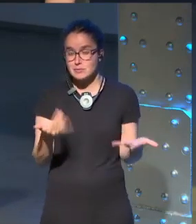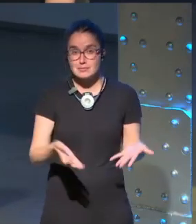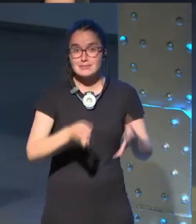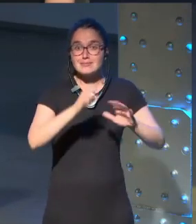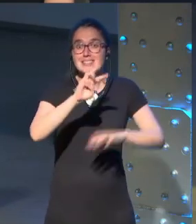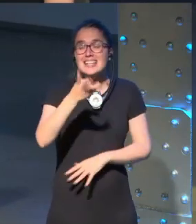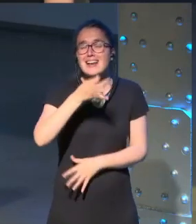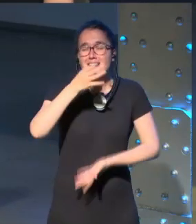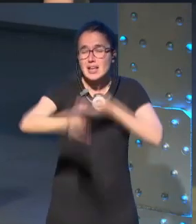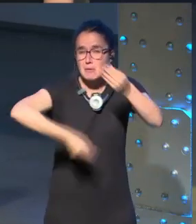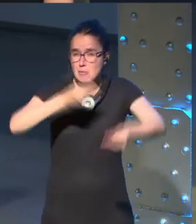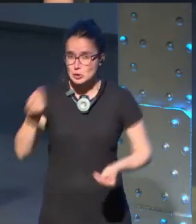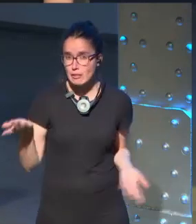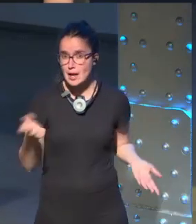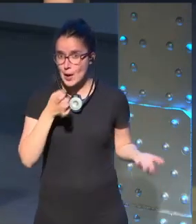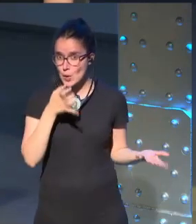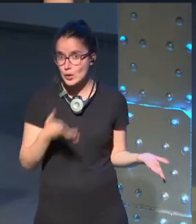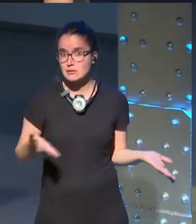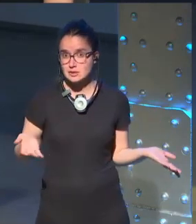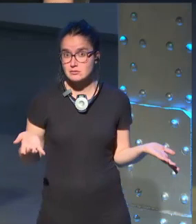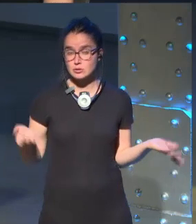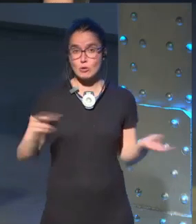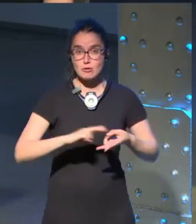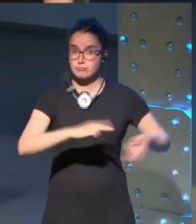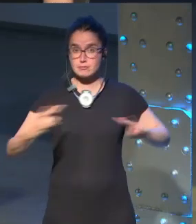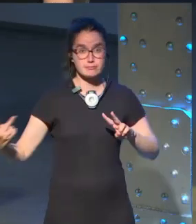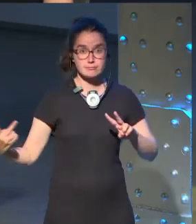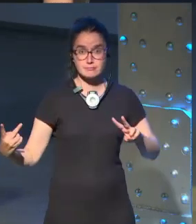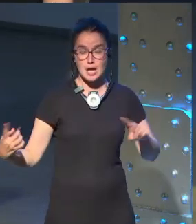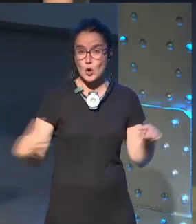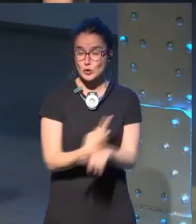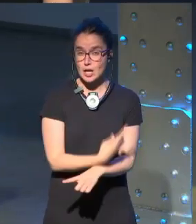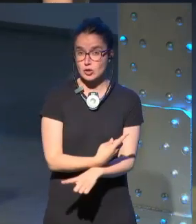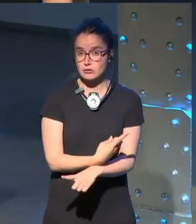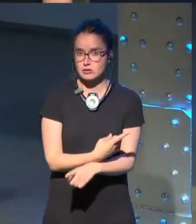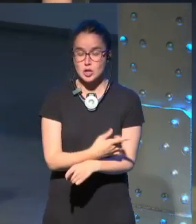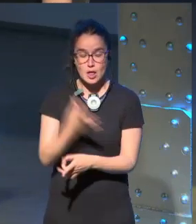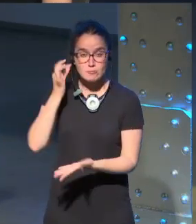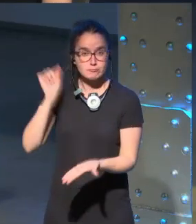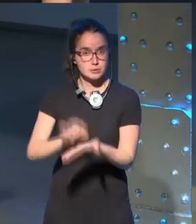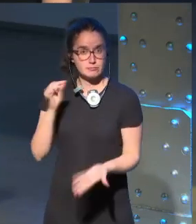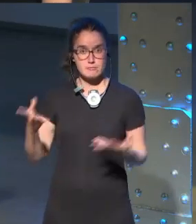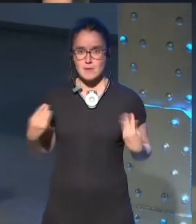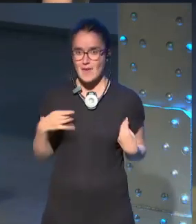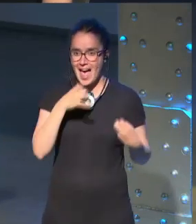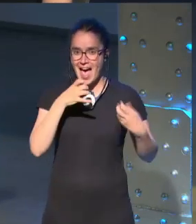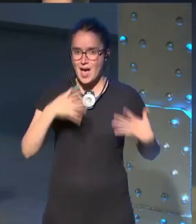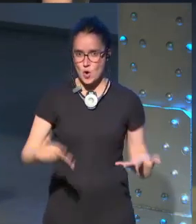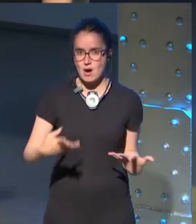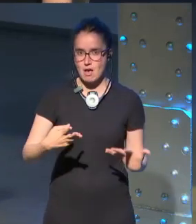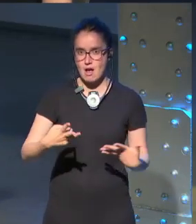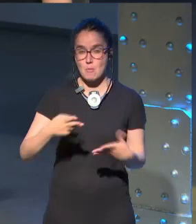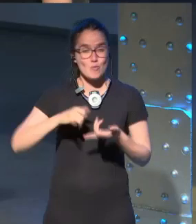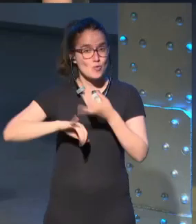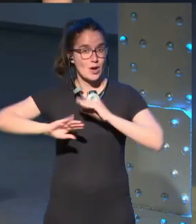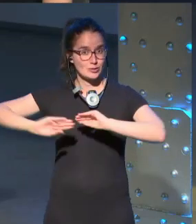thing to do now? See, that's the kind of wife I wanted him to have. So in a way, that's how these novels grow in my